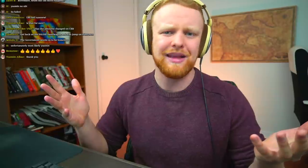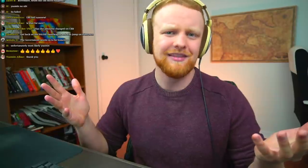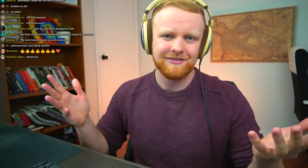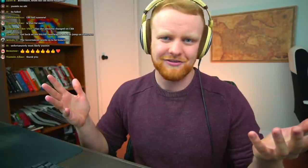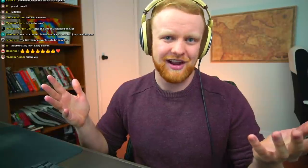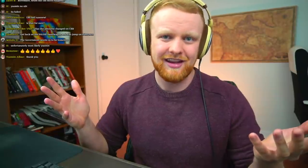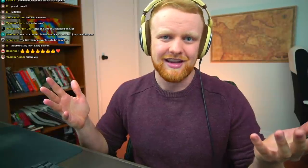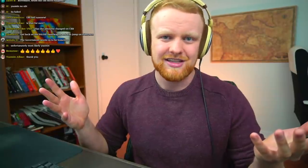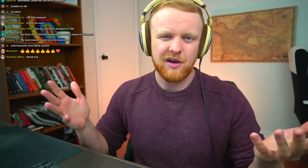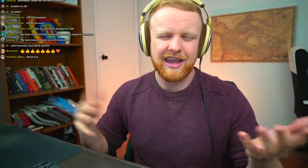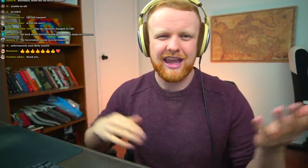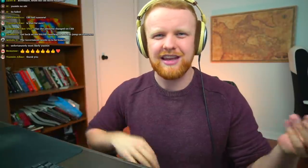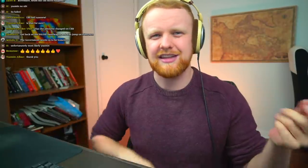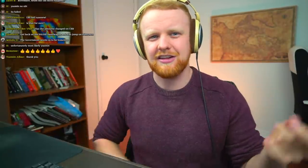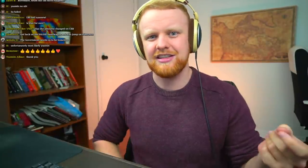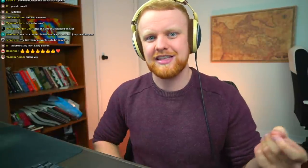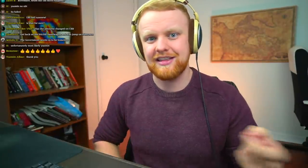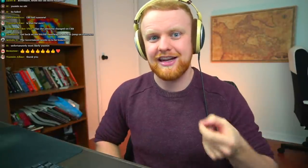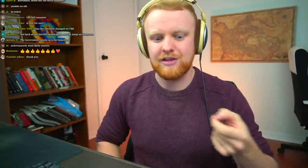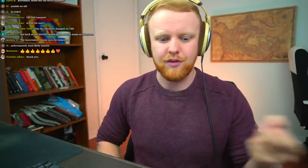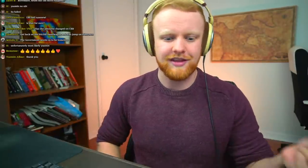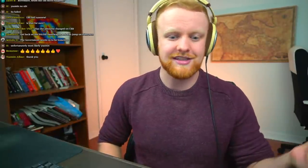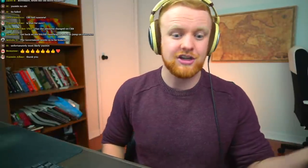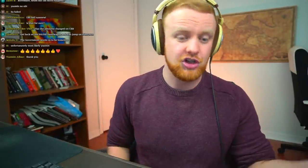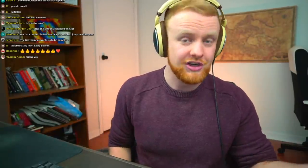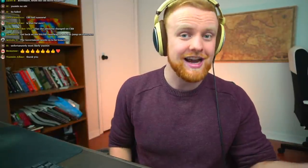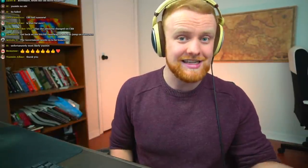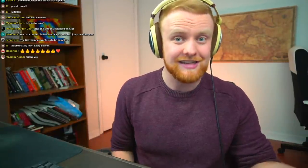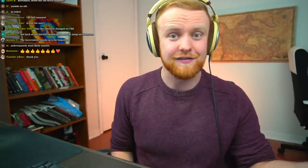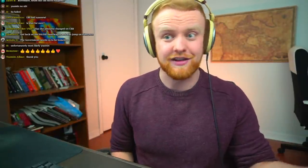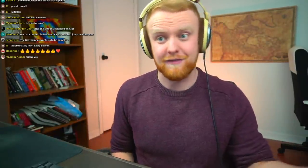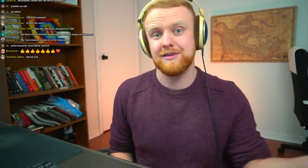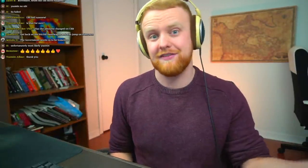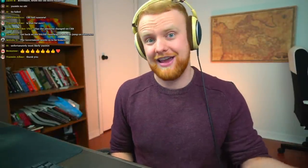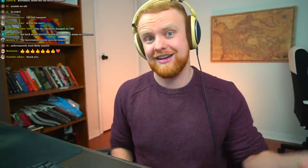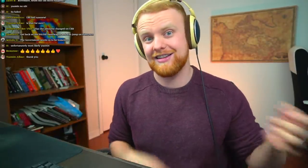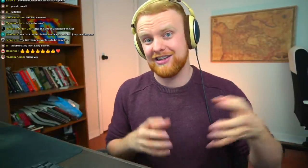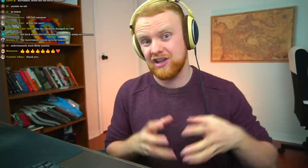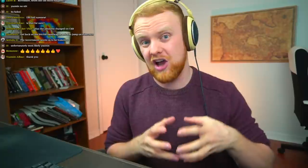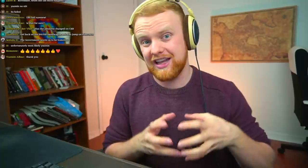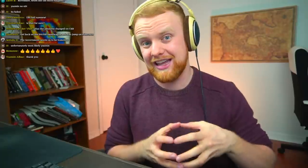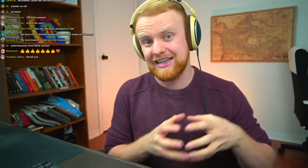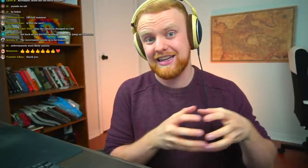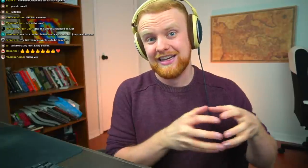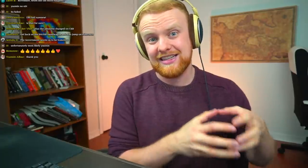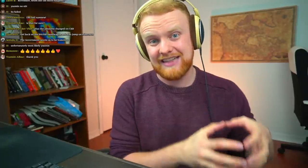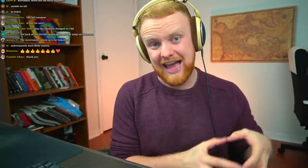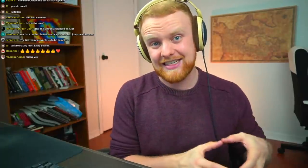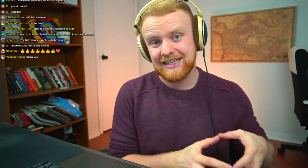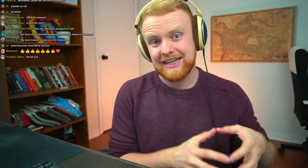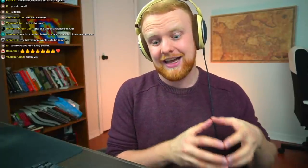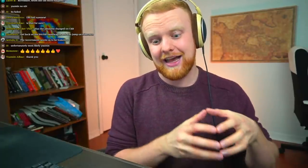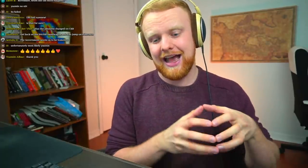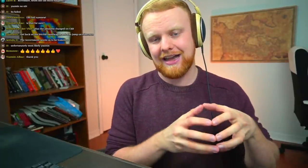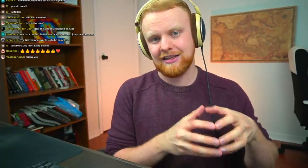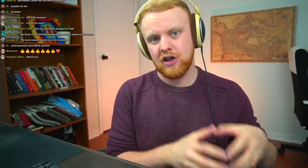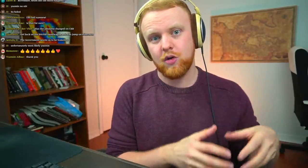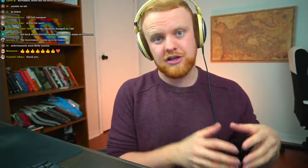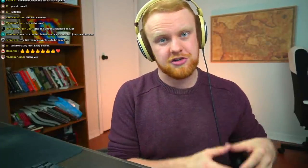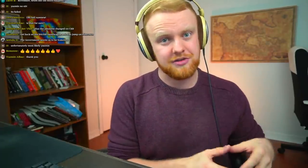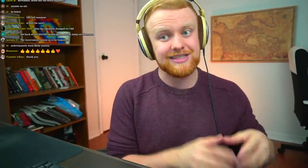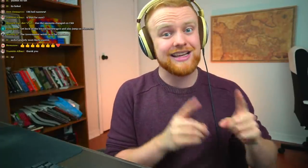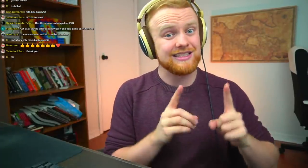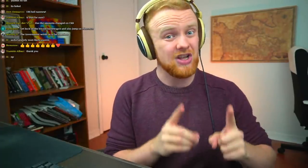in a heartbeat. Right? So I can't entirely say that I don't think it's a good idea for the Government of Canada to lock in debt at